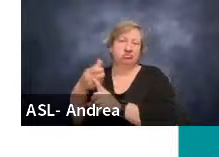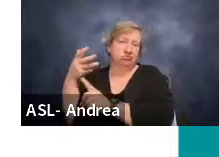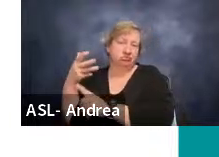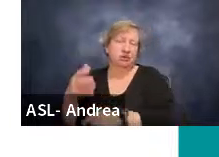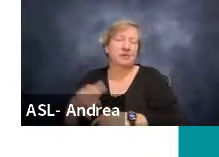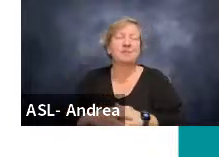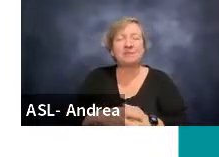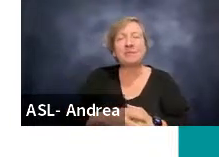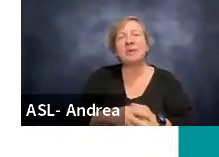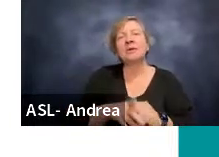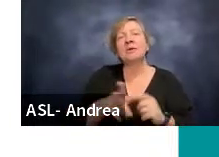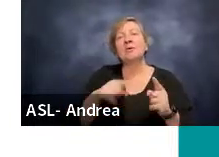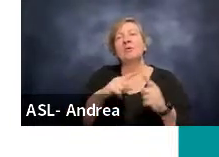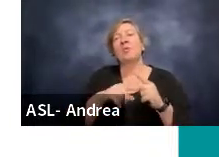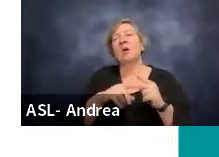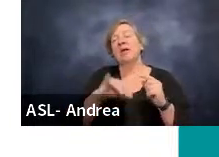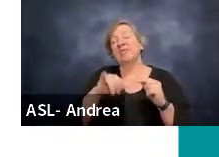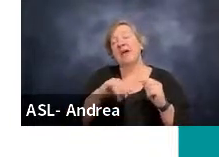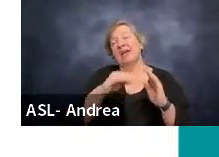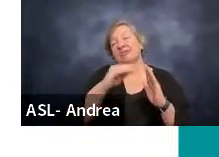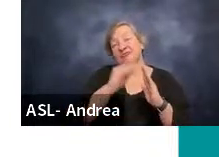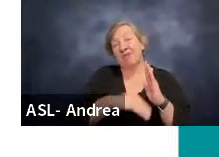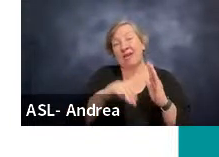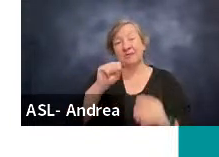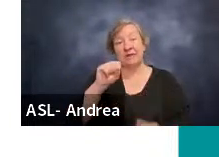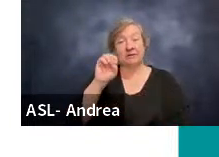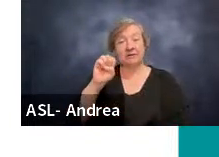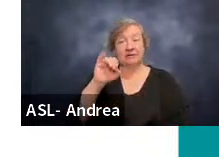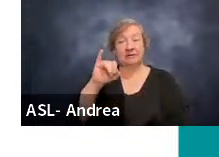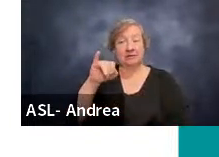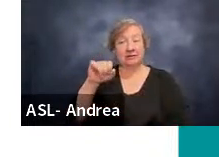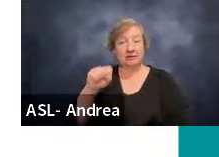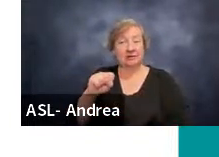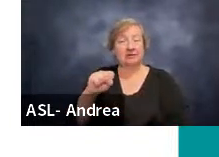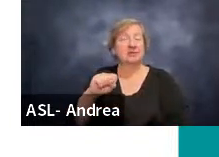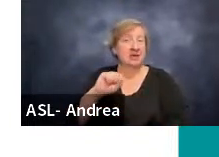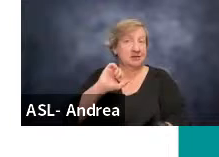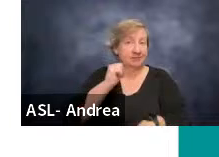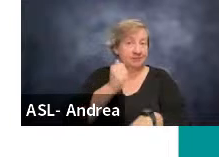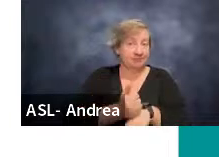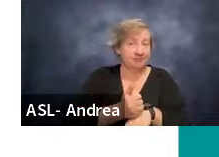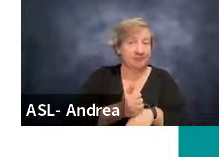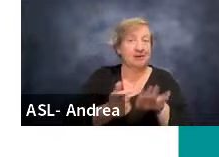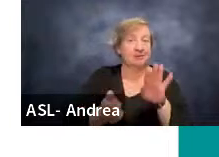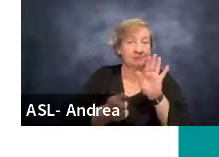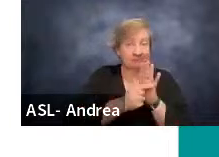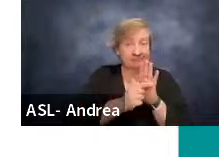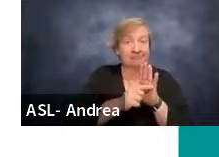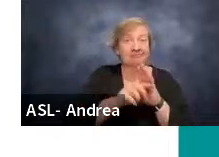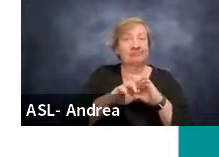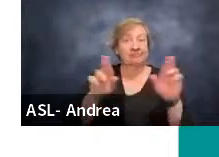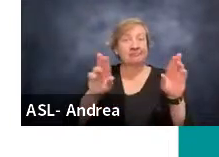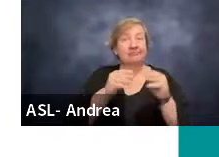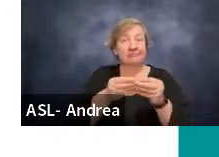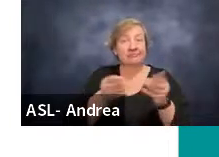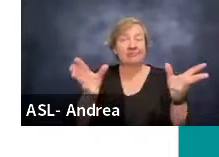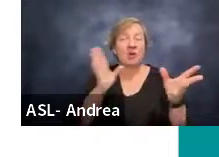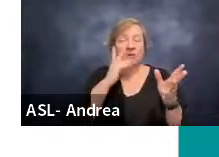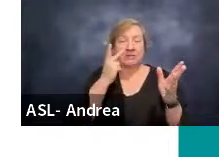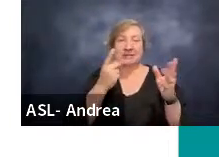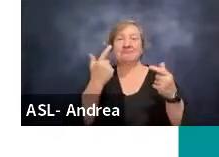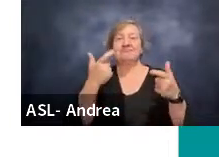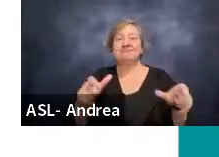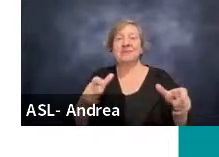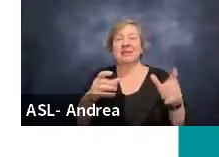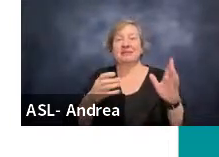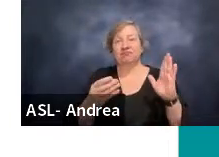when the draft supplemental EIS is published, you will see a very large chapter with